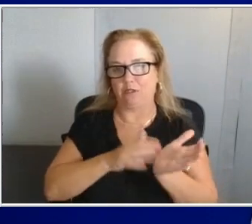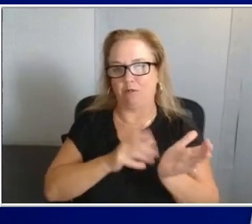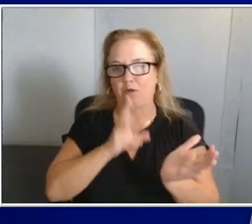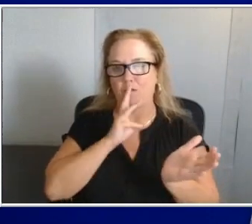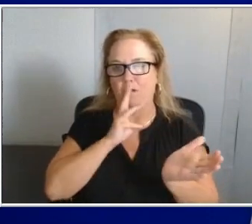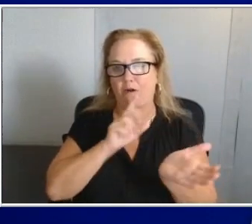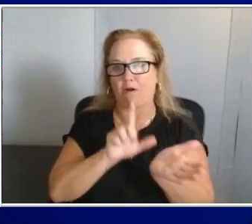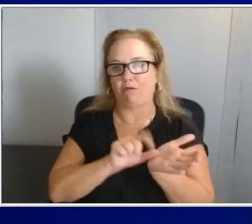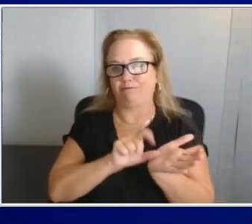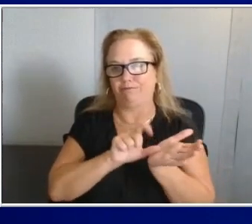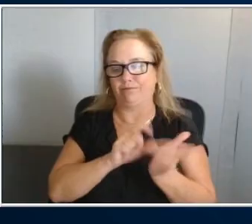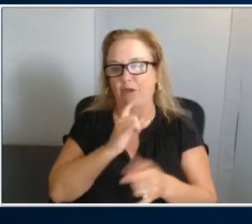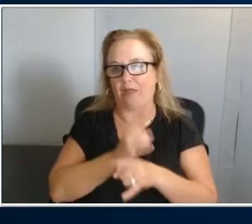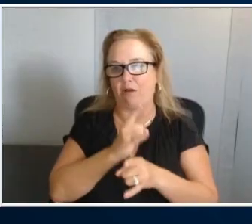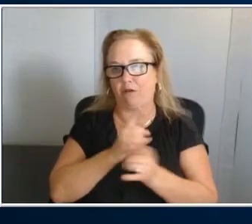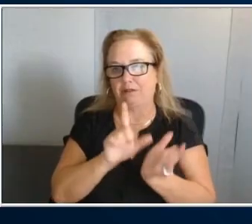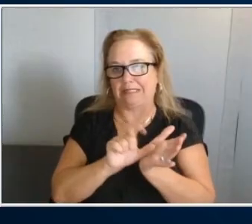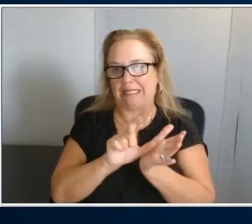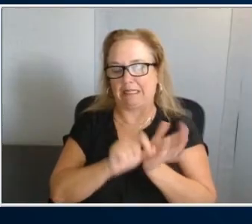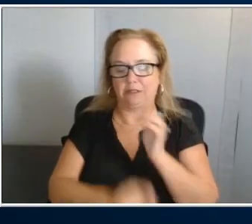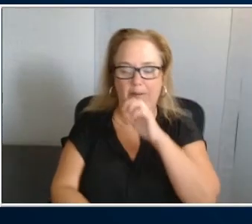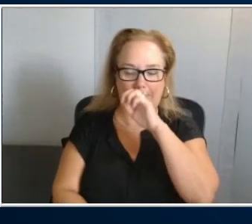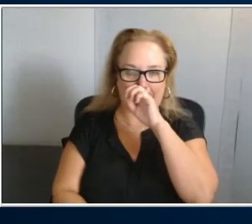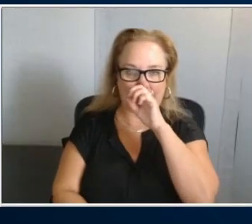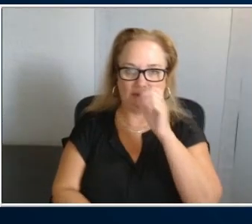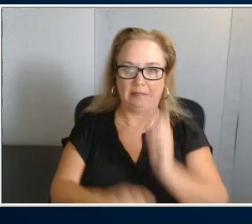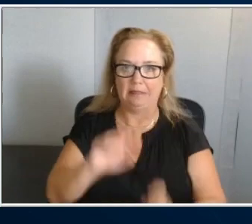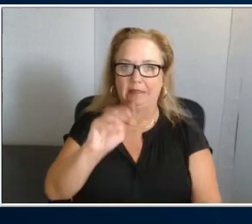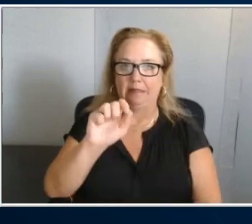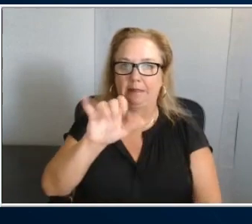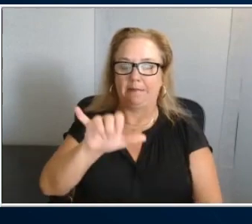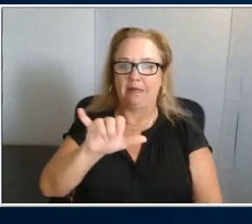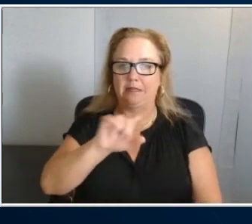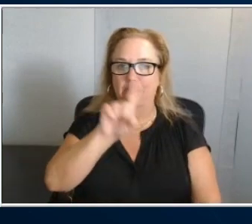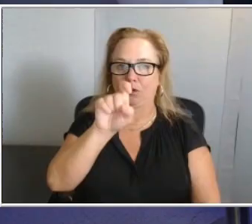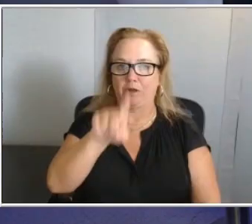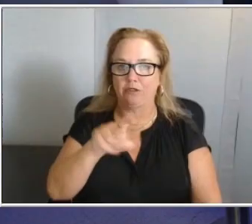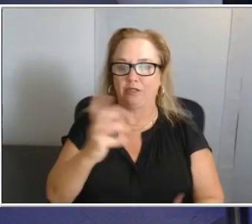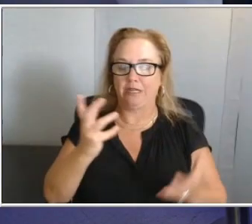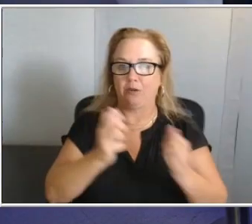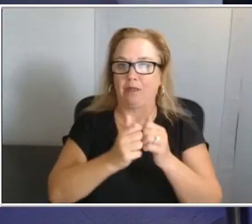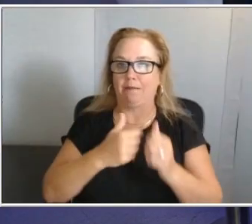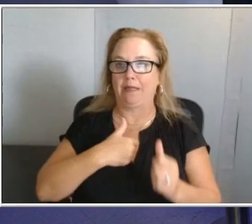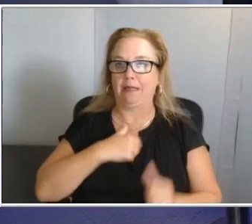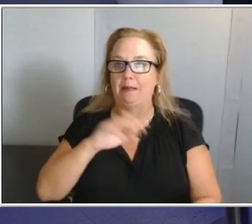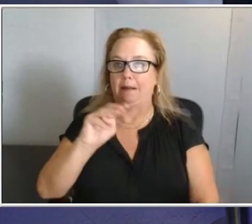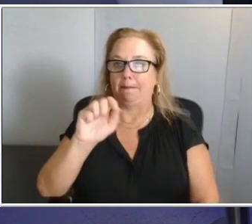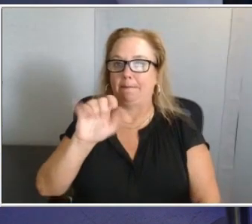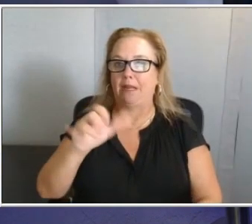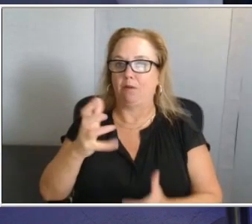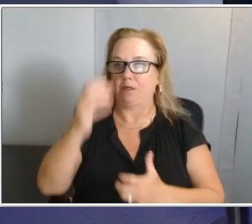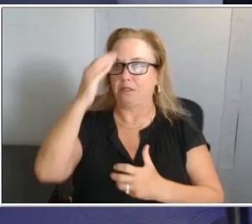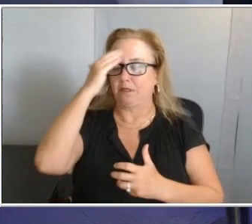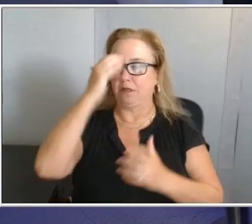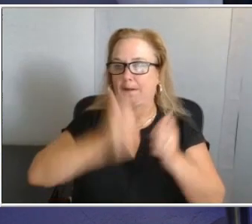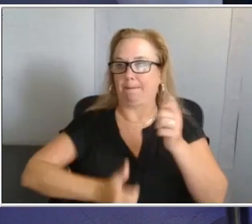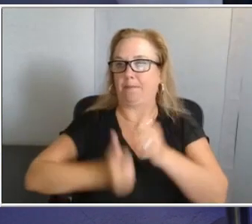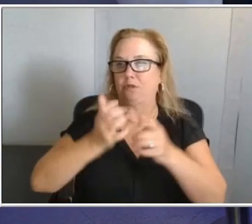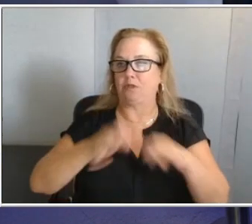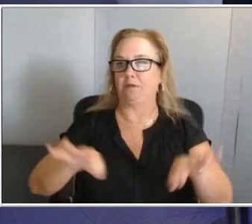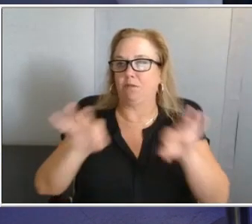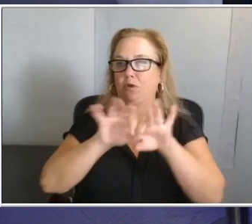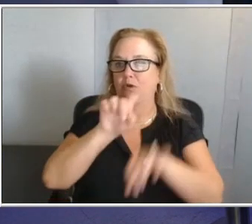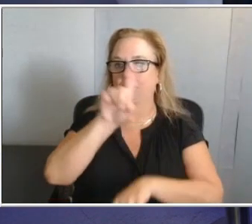the alcohol sanitizers. May has a question for our doctors on the set with me. May wants to know, what are the most important questions